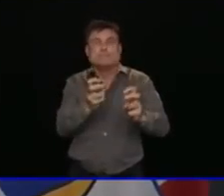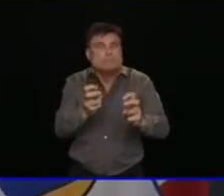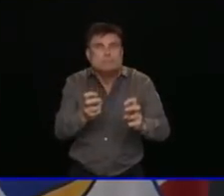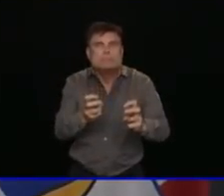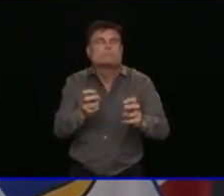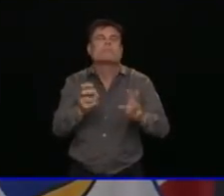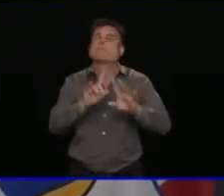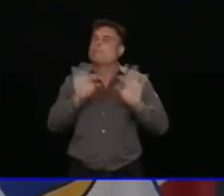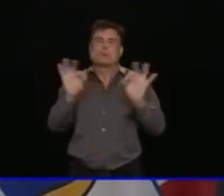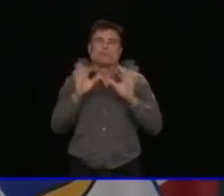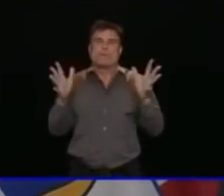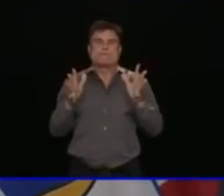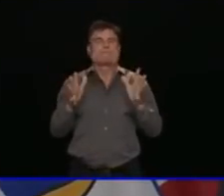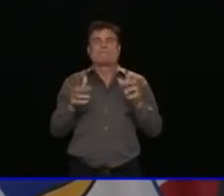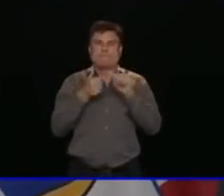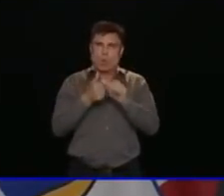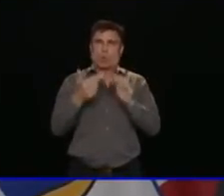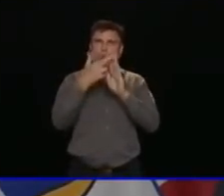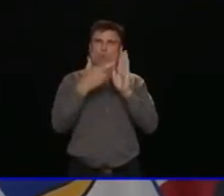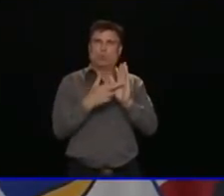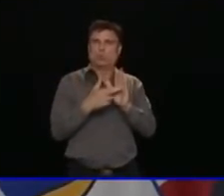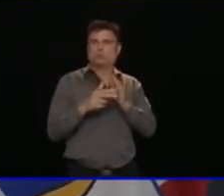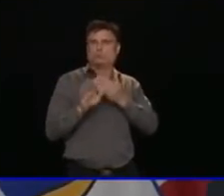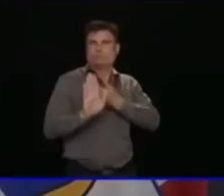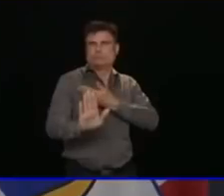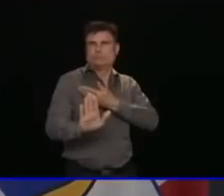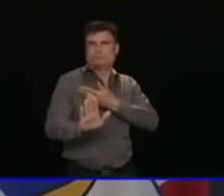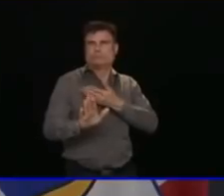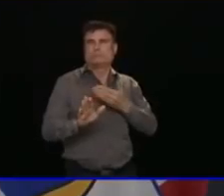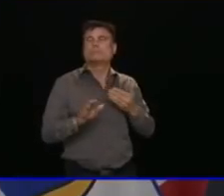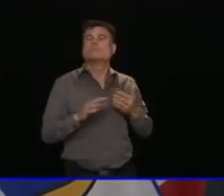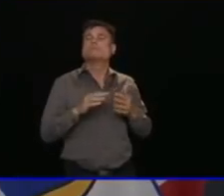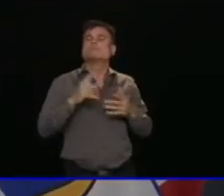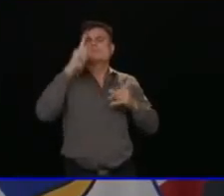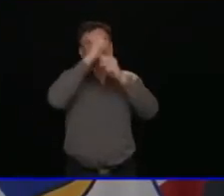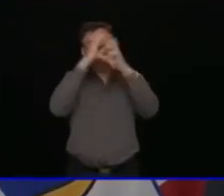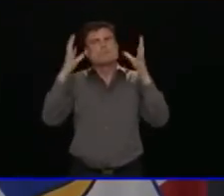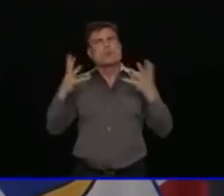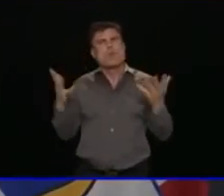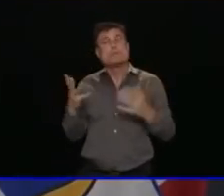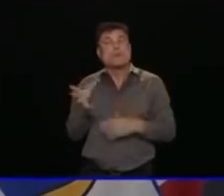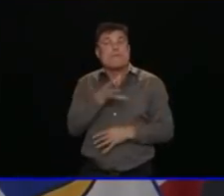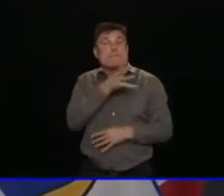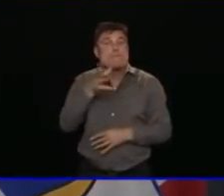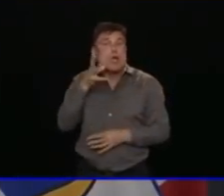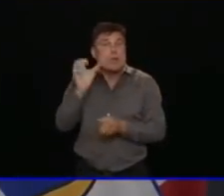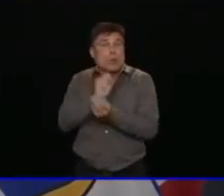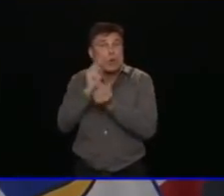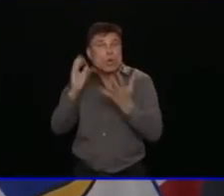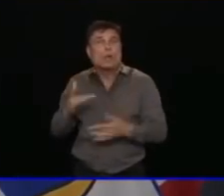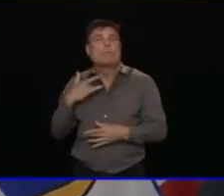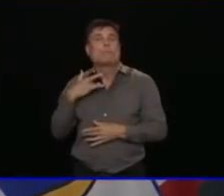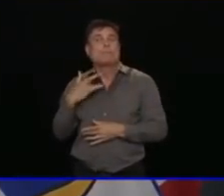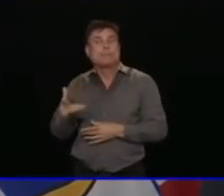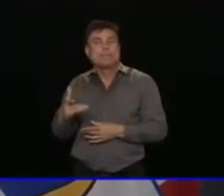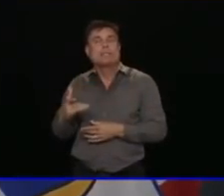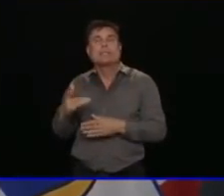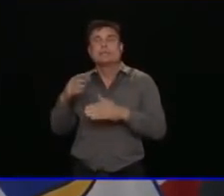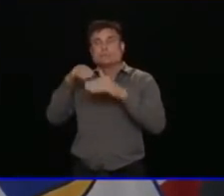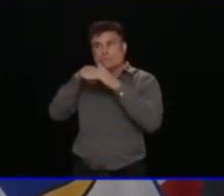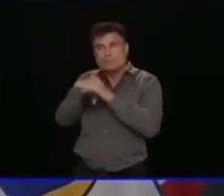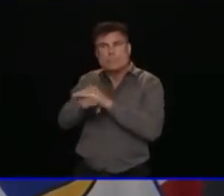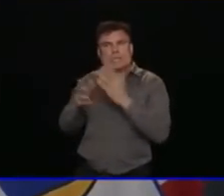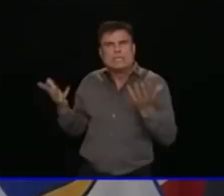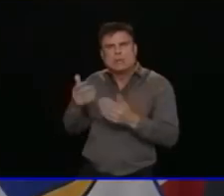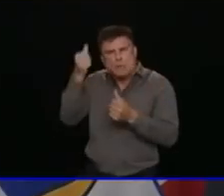very strong impact since the one significant outbreak that happened early on in our pandemic time back in